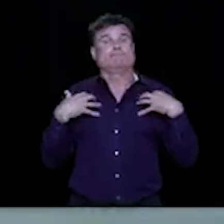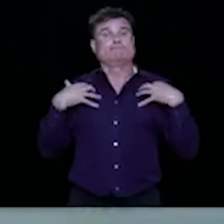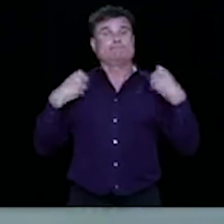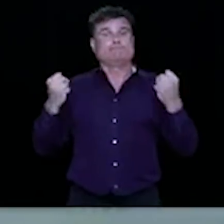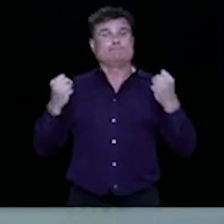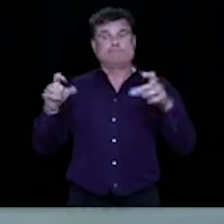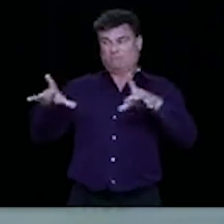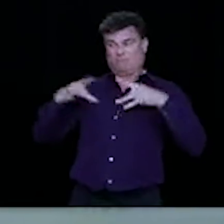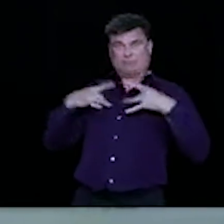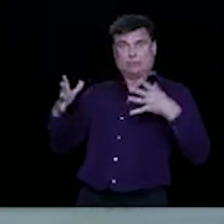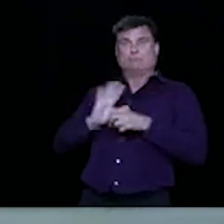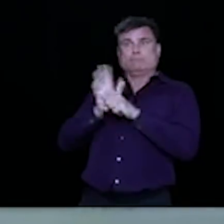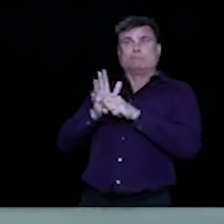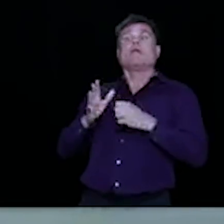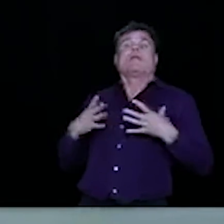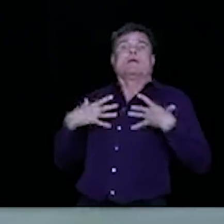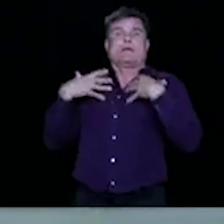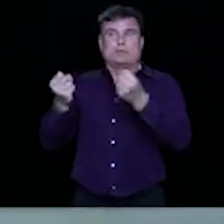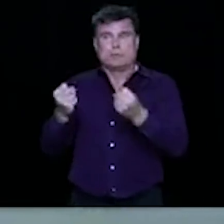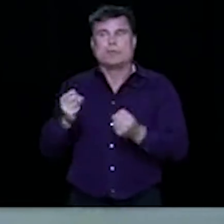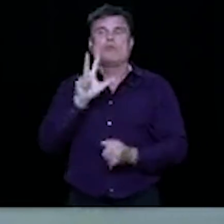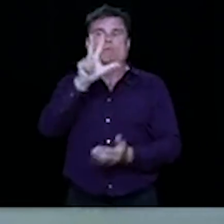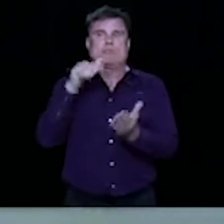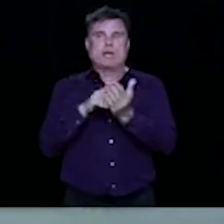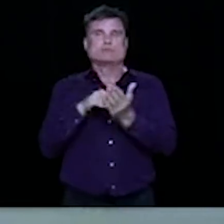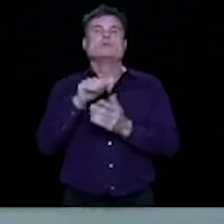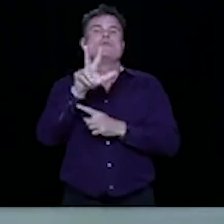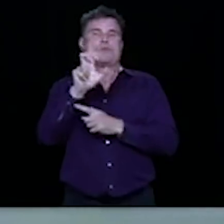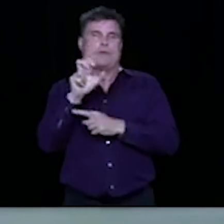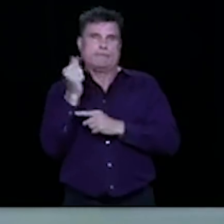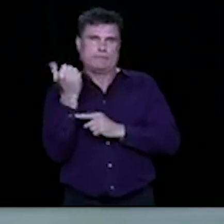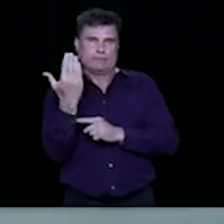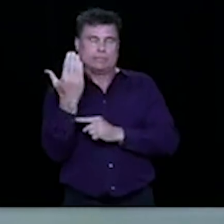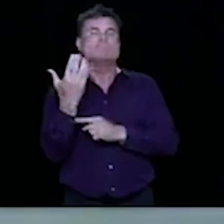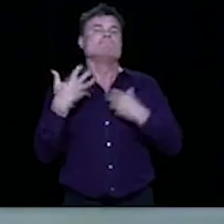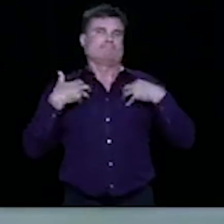recovered. As well, we are following over